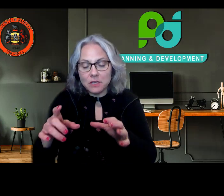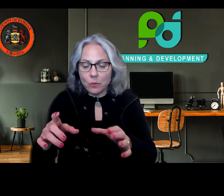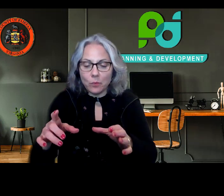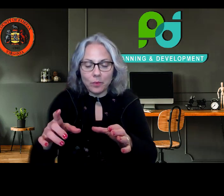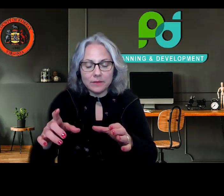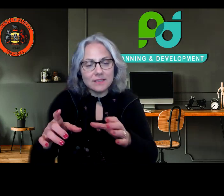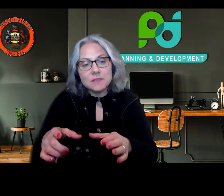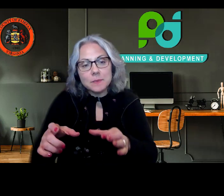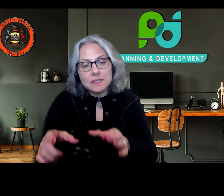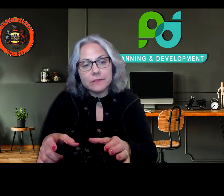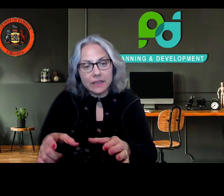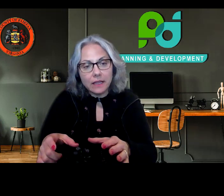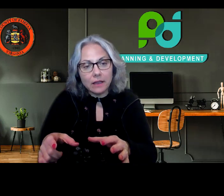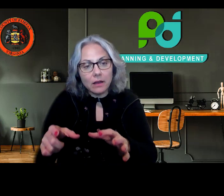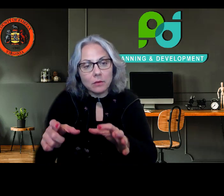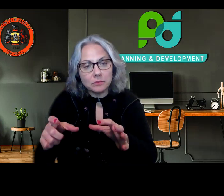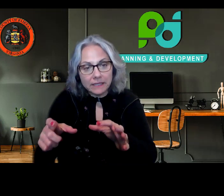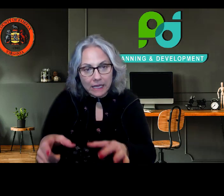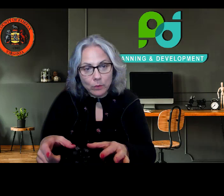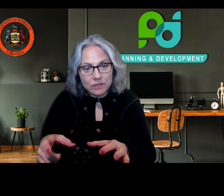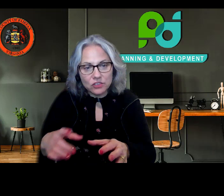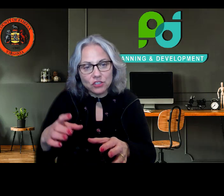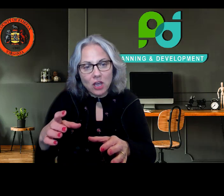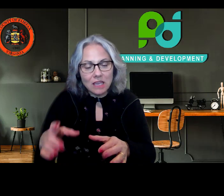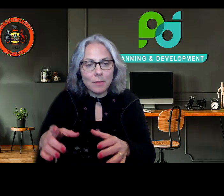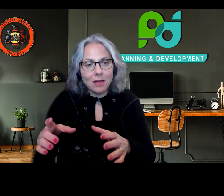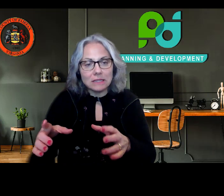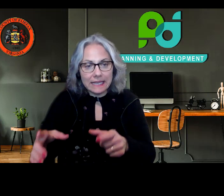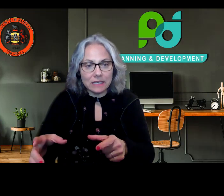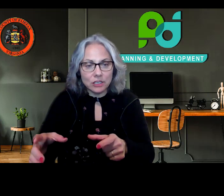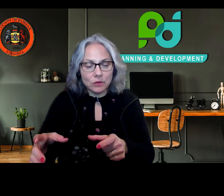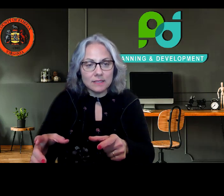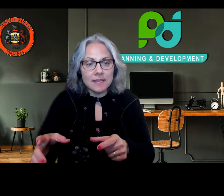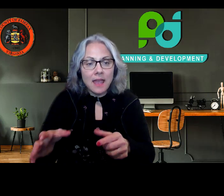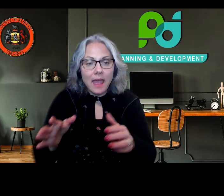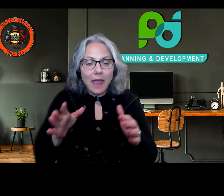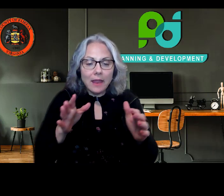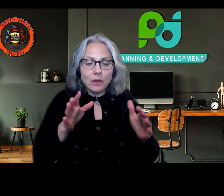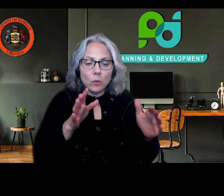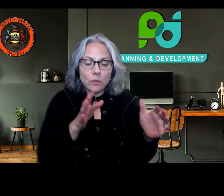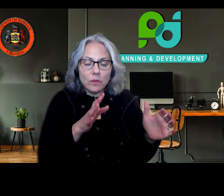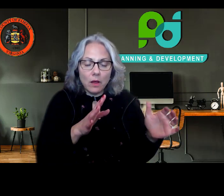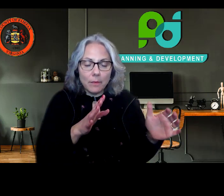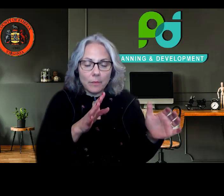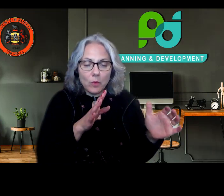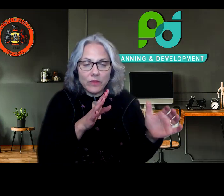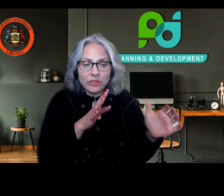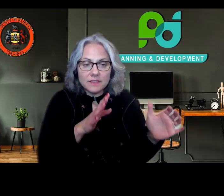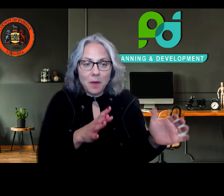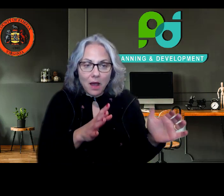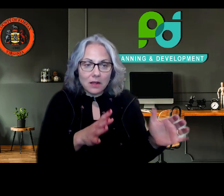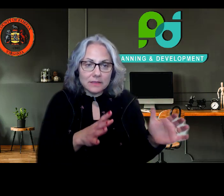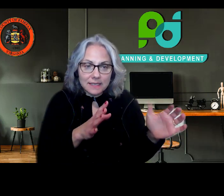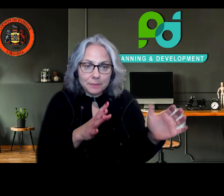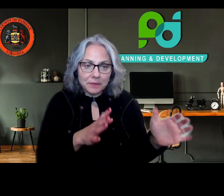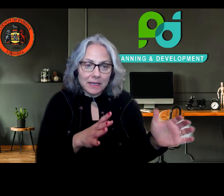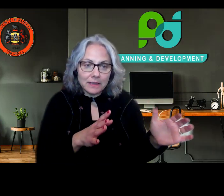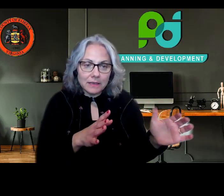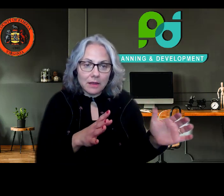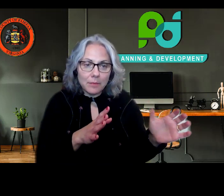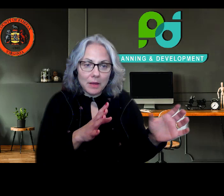either site specific language. So you're talking about land units. And with this